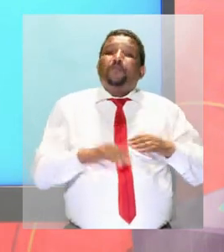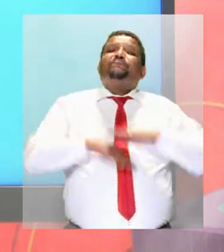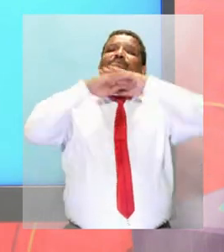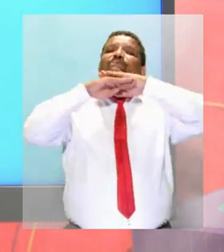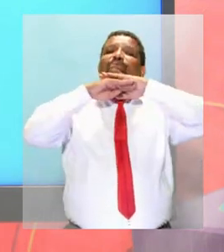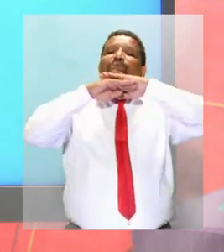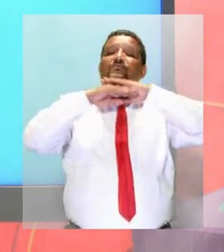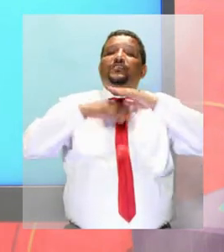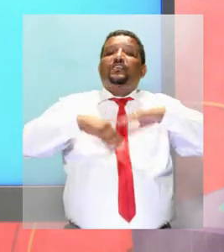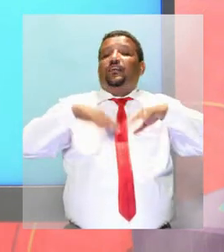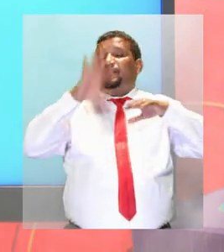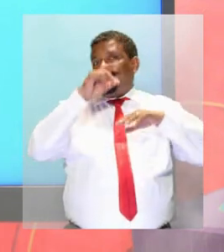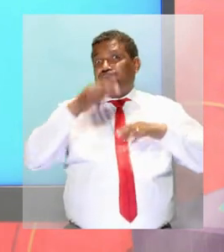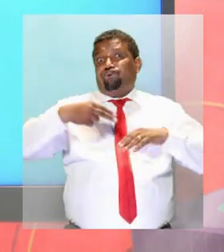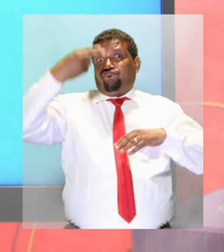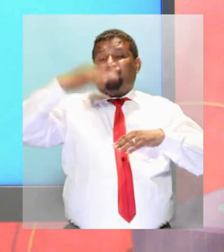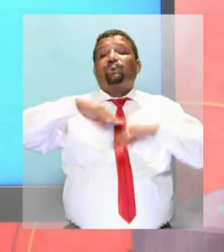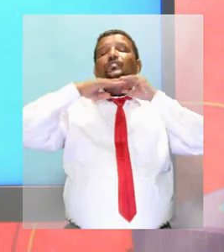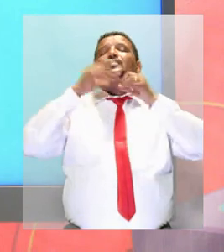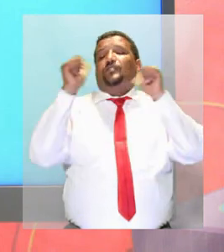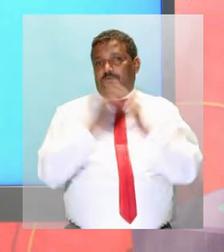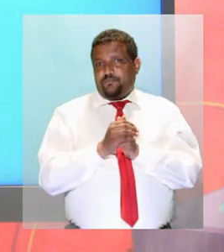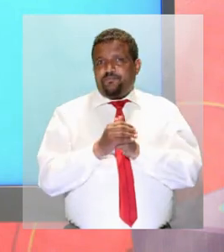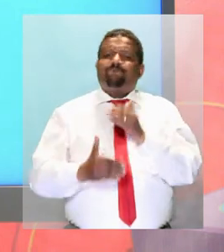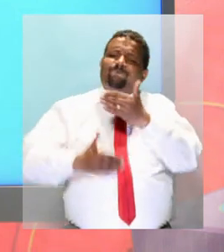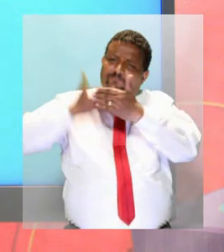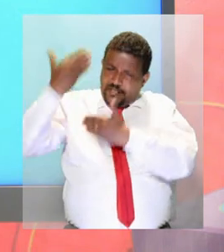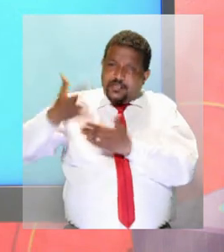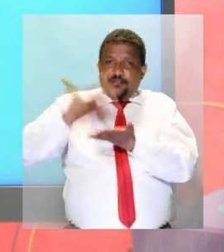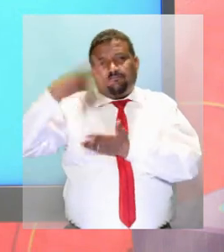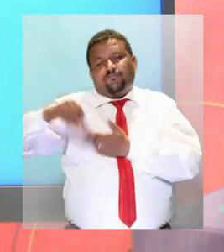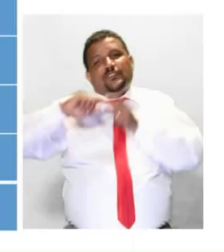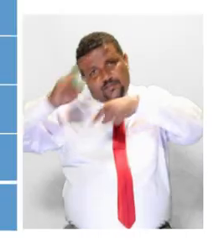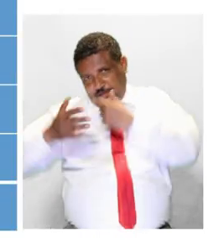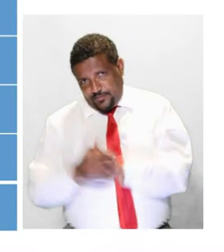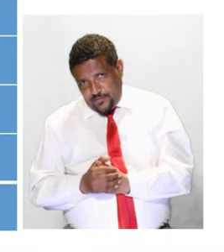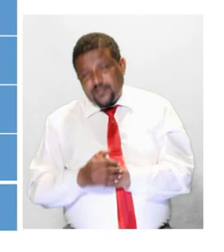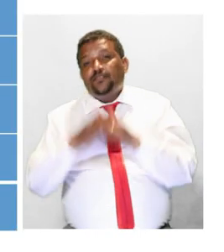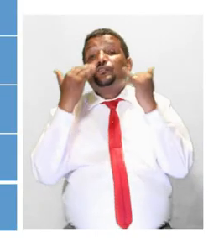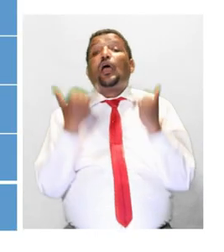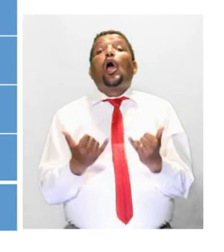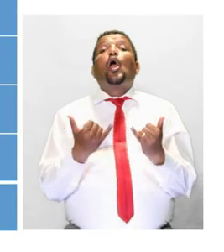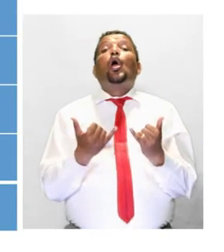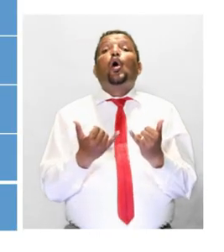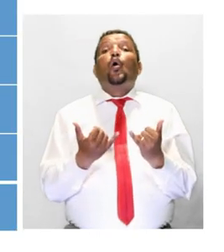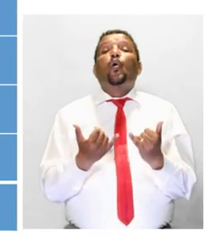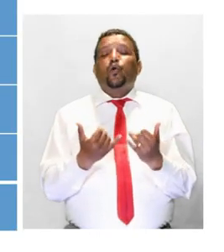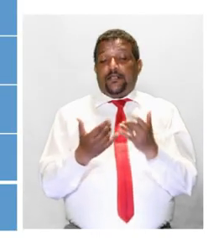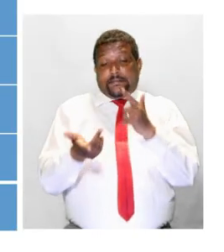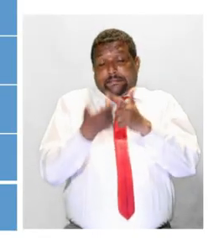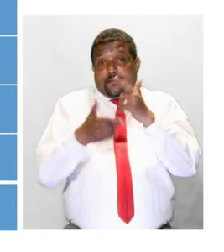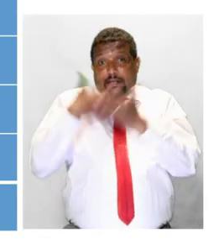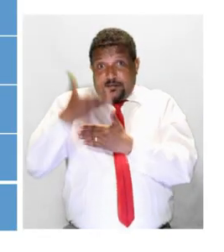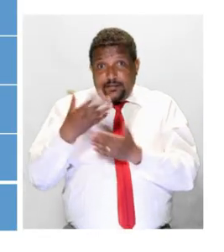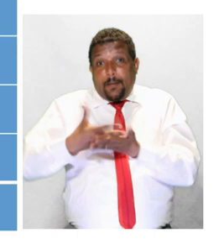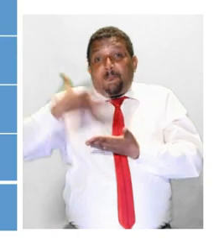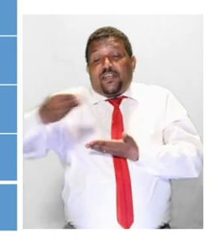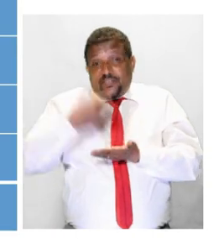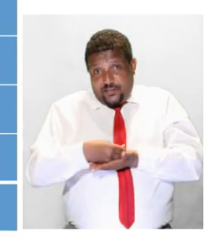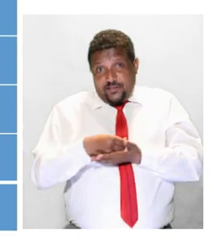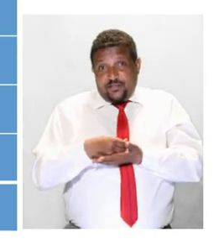level of satisfaction. She has to proceed to the next purchase. Now, in the next purchase, we left